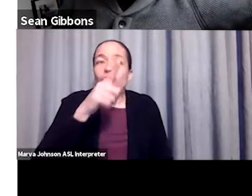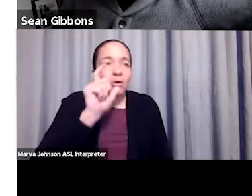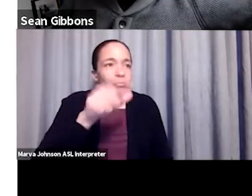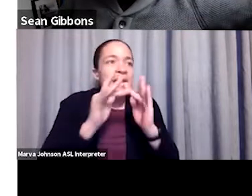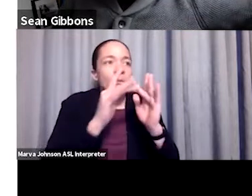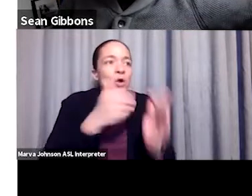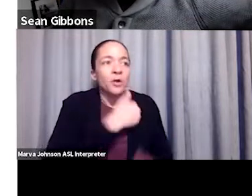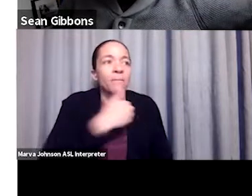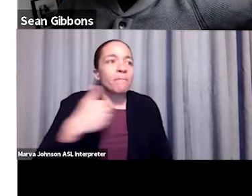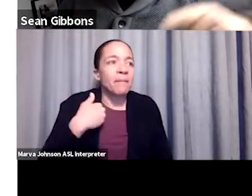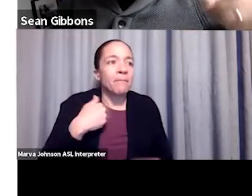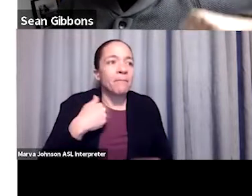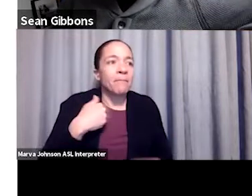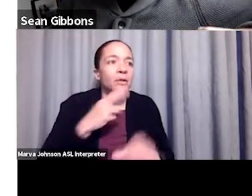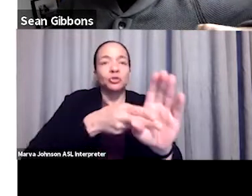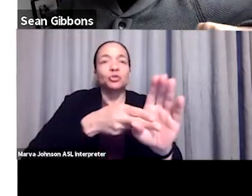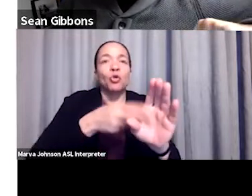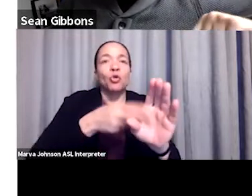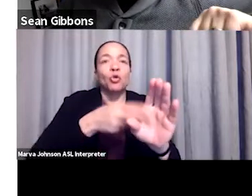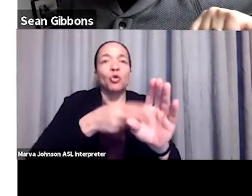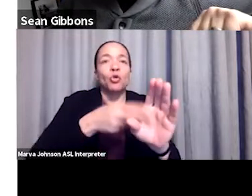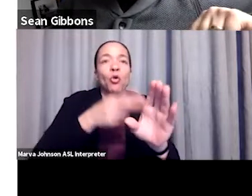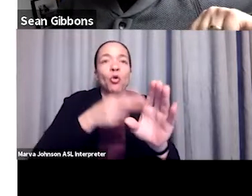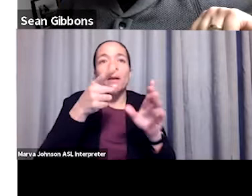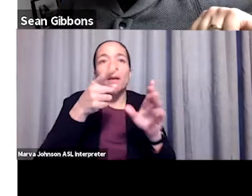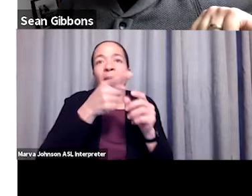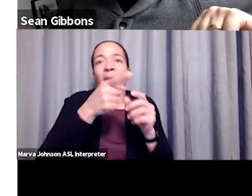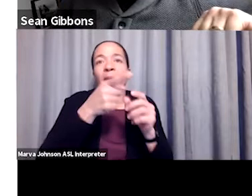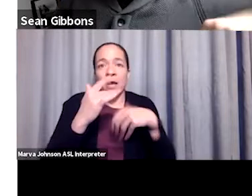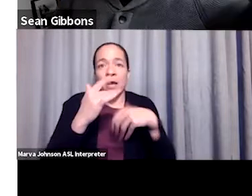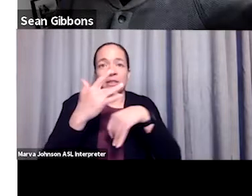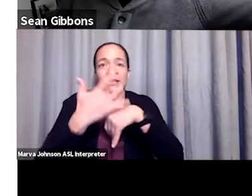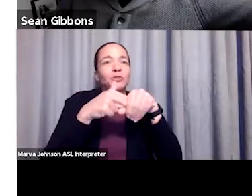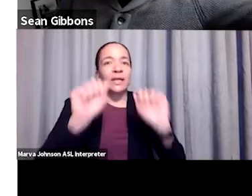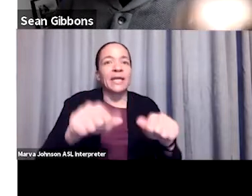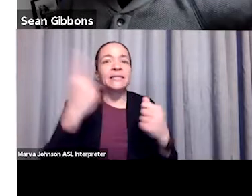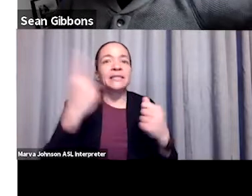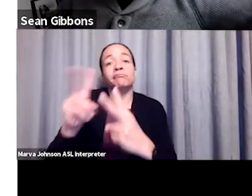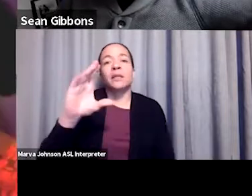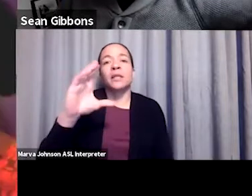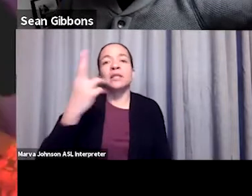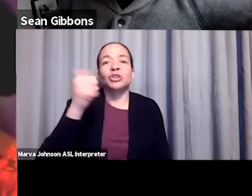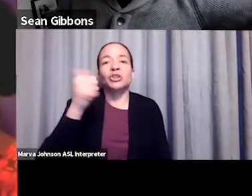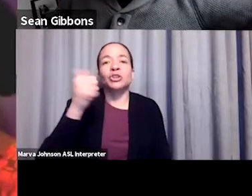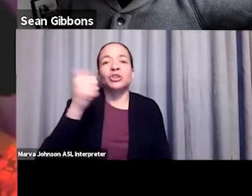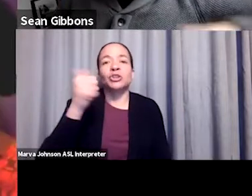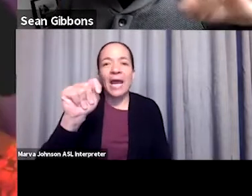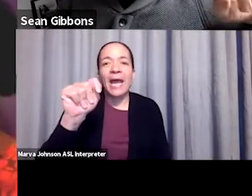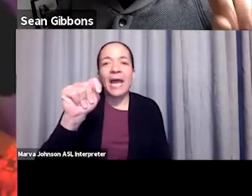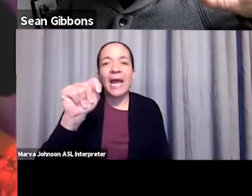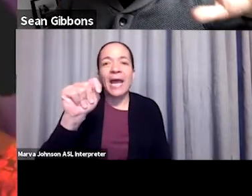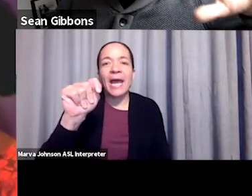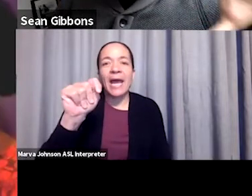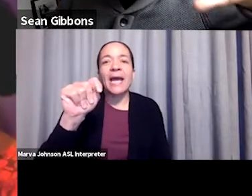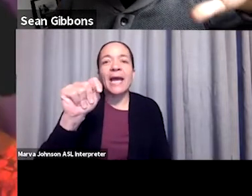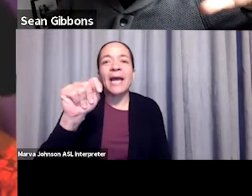that link that you'll see just there, and maybe someone can toss that into the chat so others can find it. Let's move straight along, Mr. T. Other thing I need to